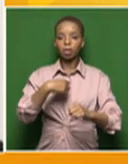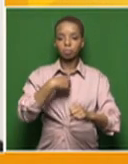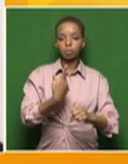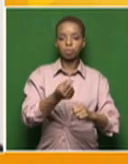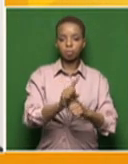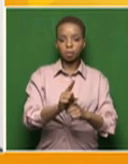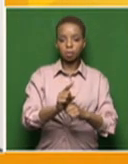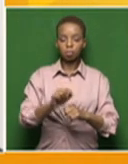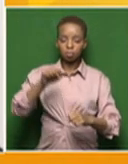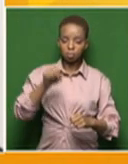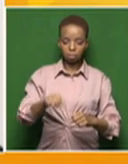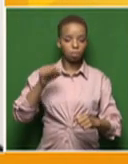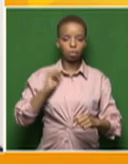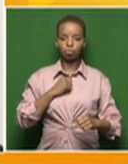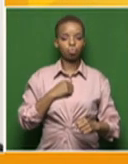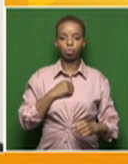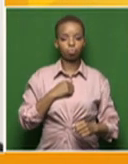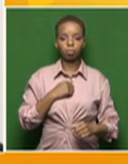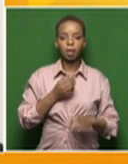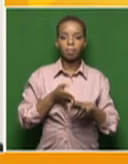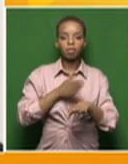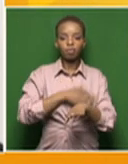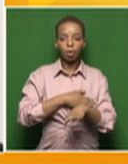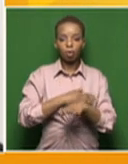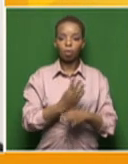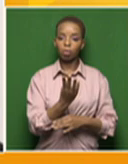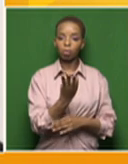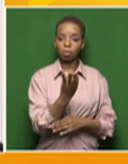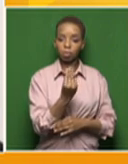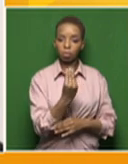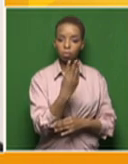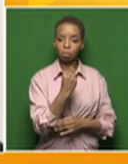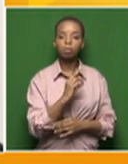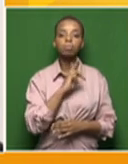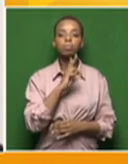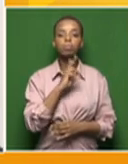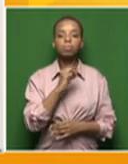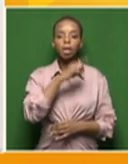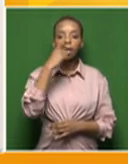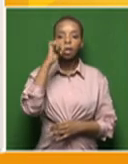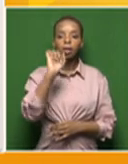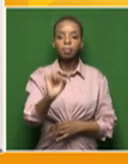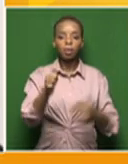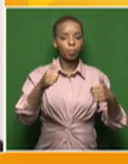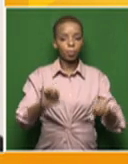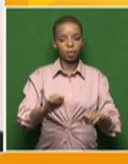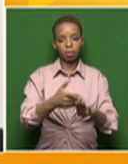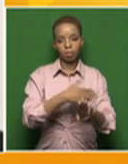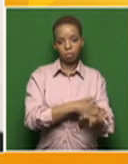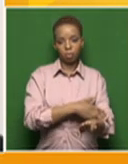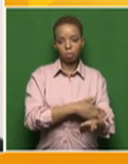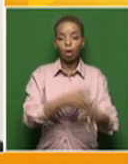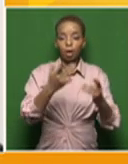completely contactless. So before, it didn't actually talk to verbally say out your name. So now it does actually verbally say out your